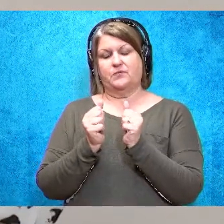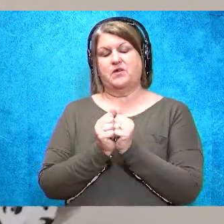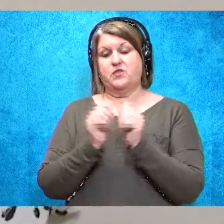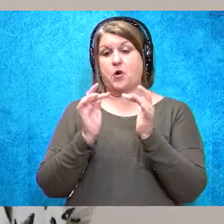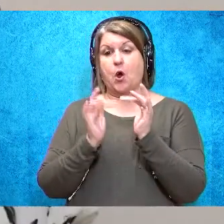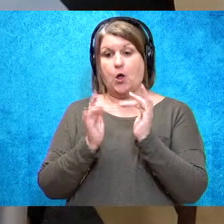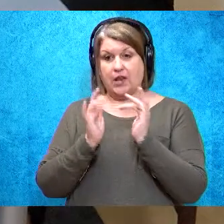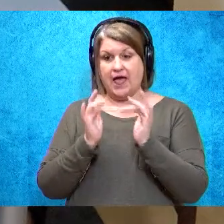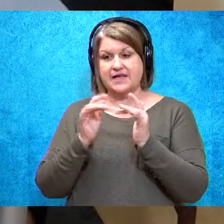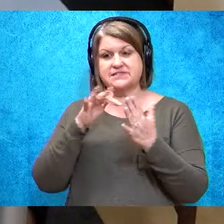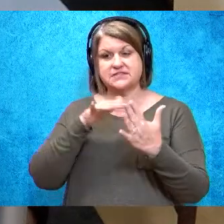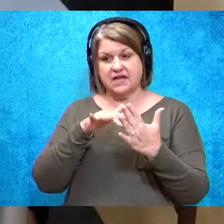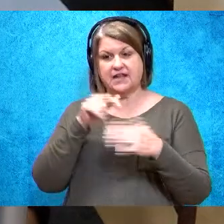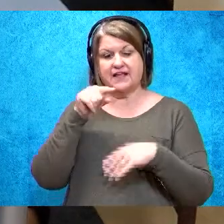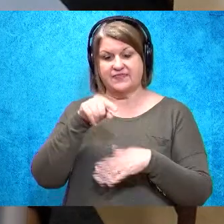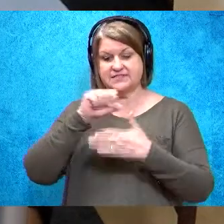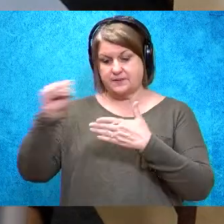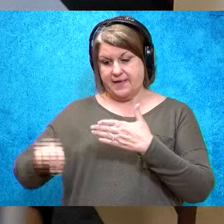particular semester.